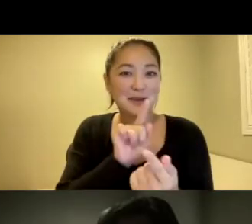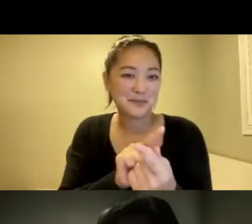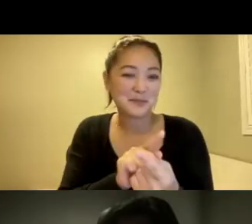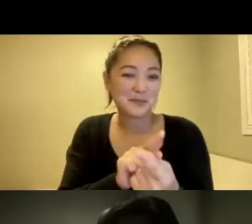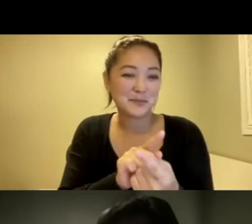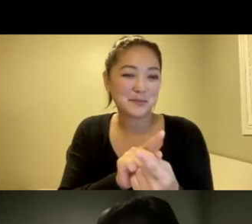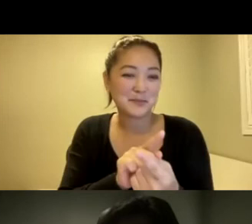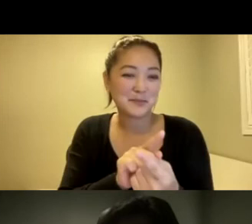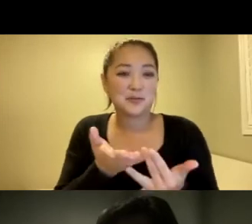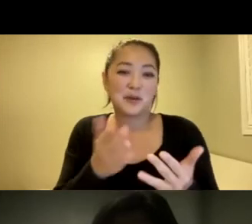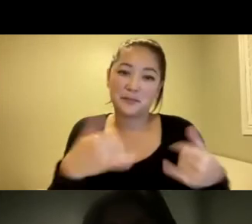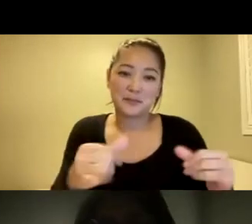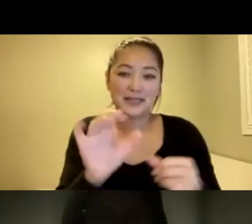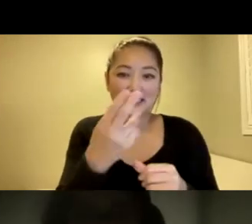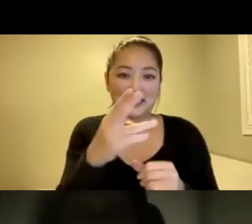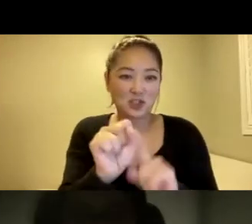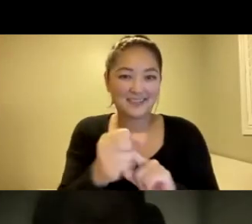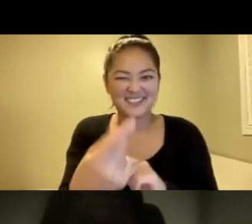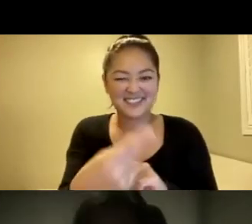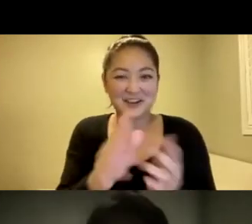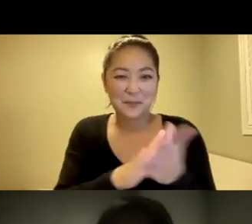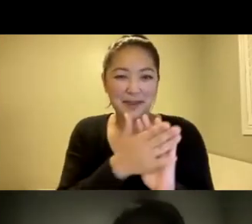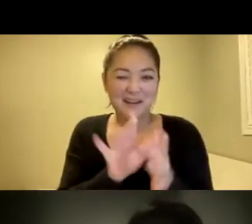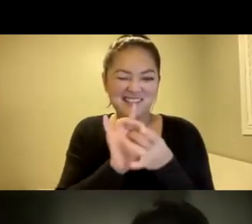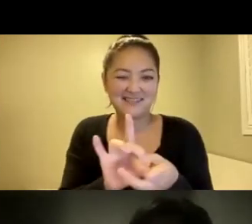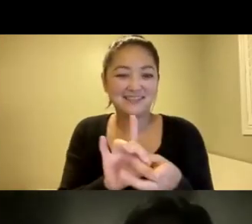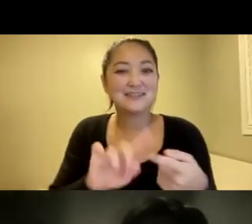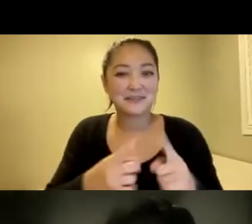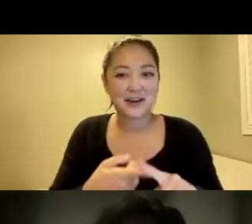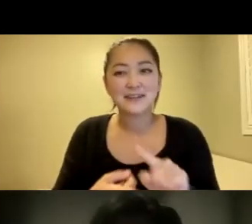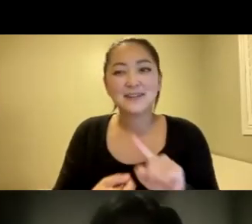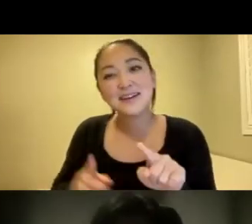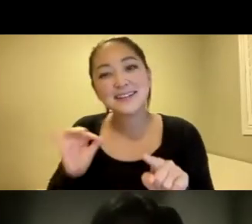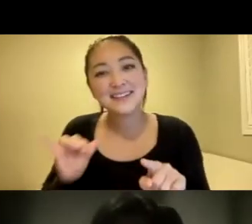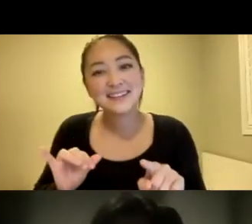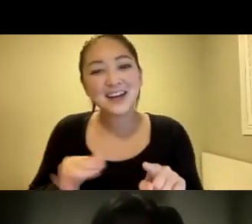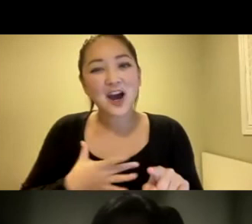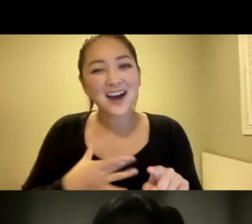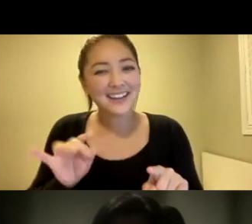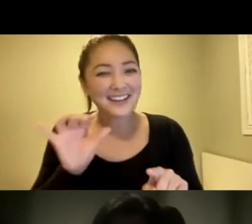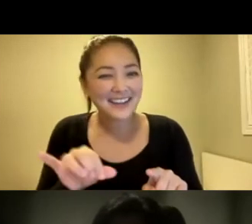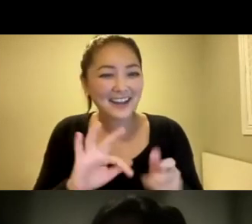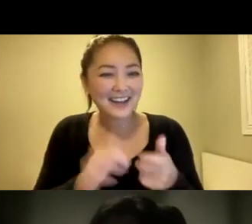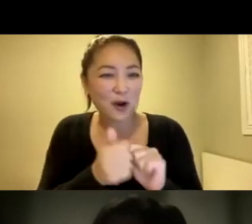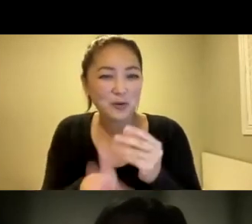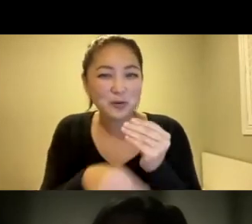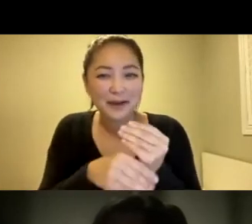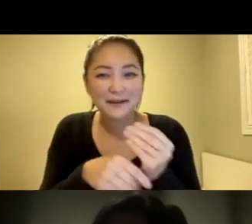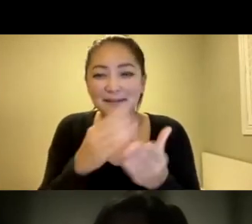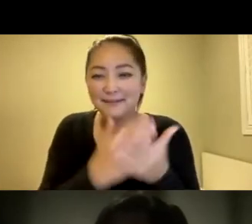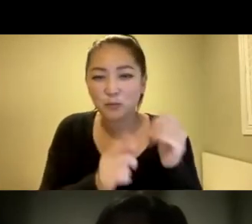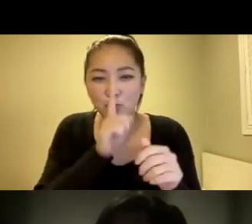friends. I gotta say, I love that you've managed to put these important nuances that in